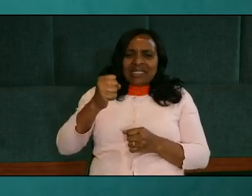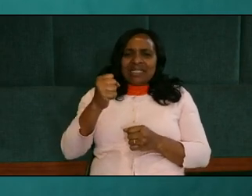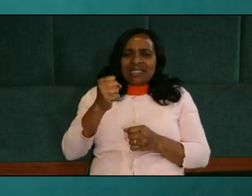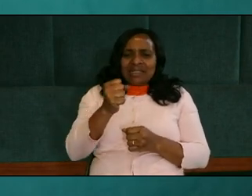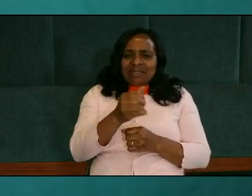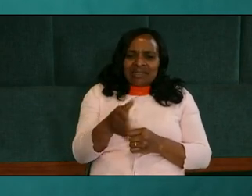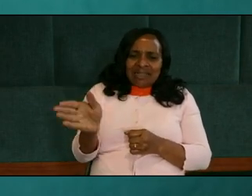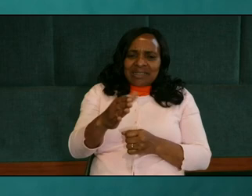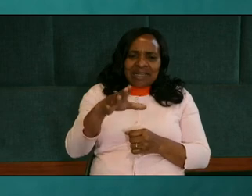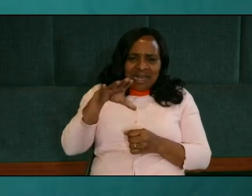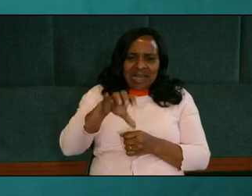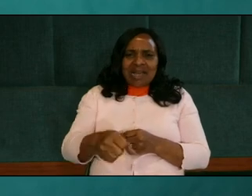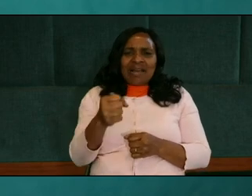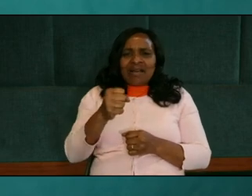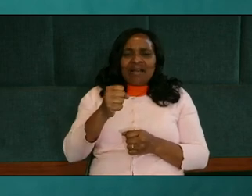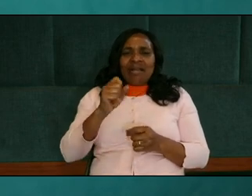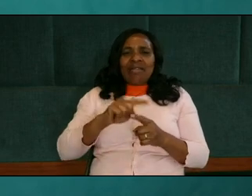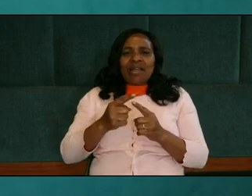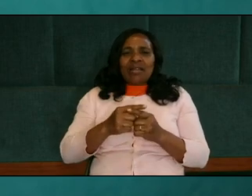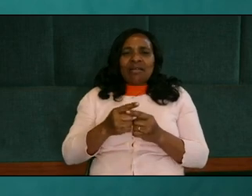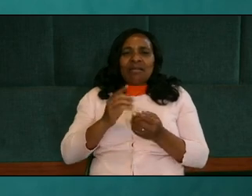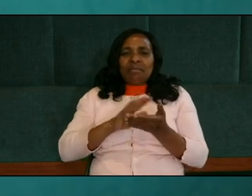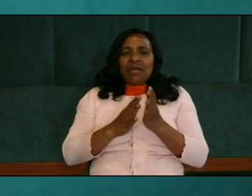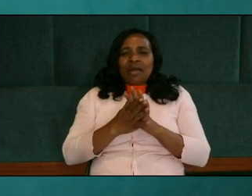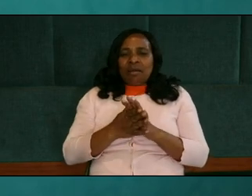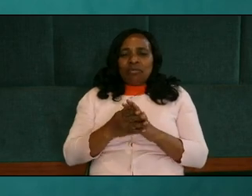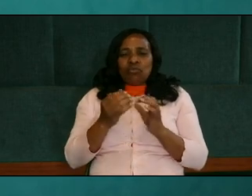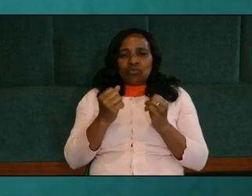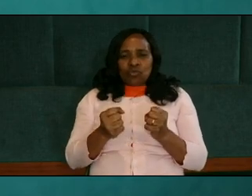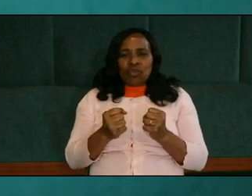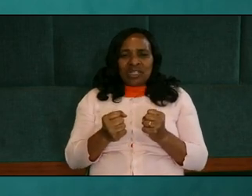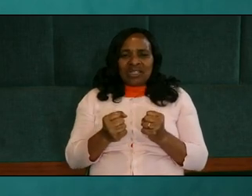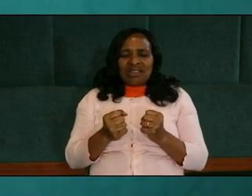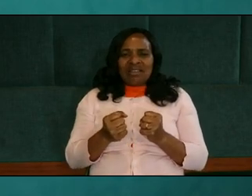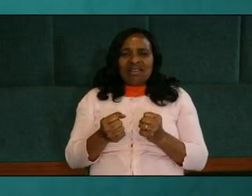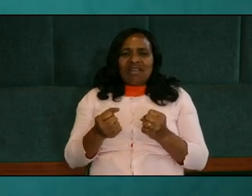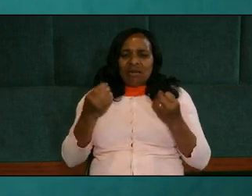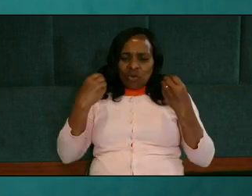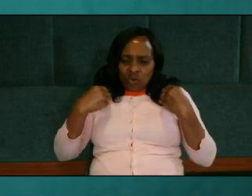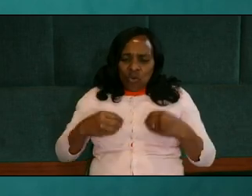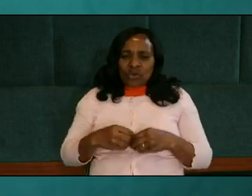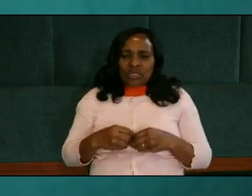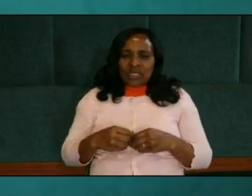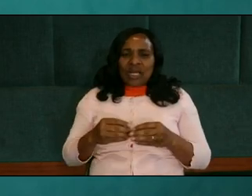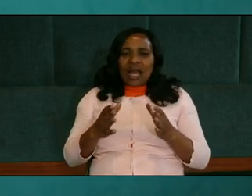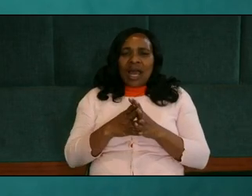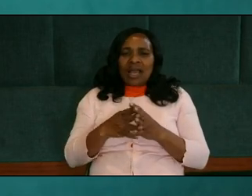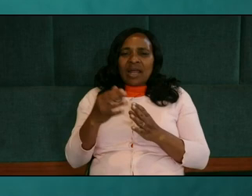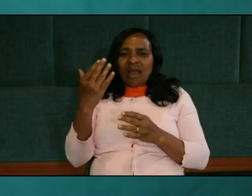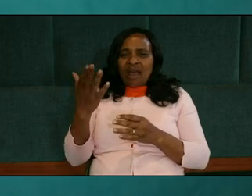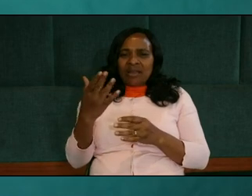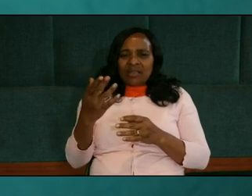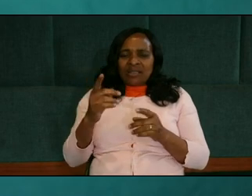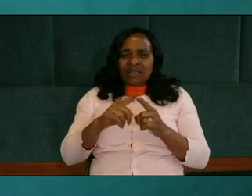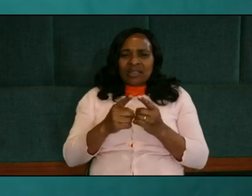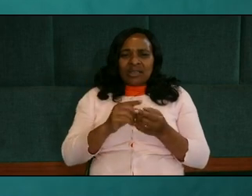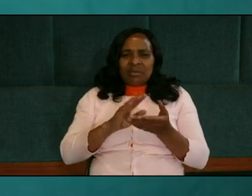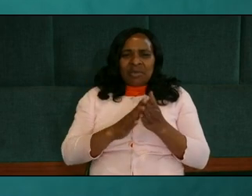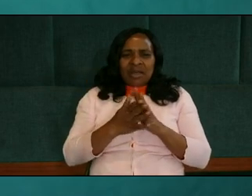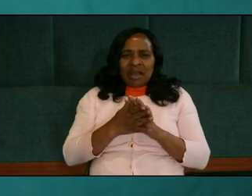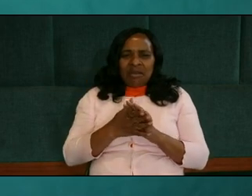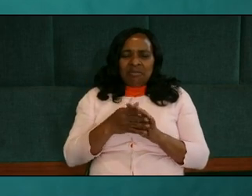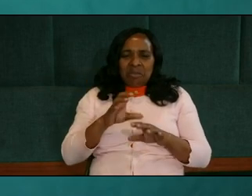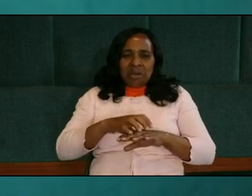he'd grabbed it, and it became a rod. There was a man who put his hand in his coat, and his hand became leprous.